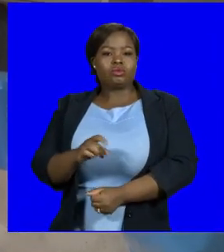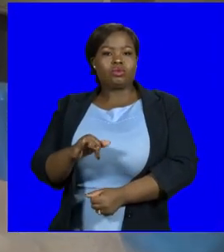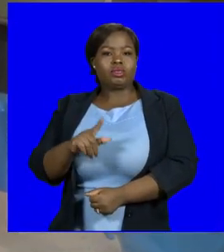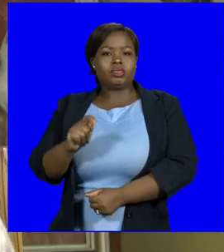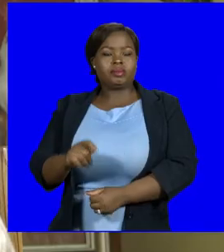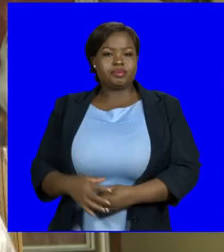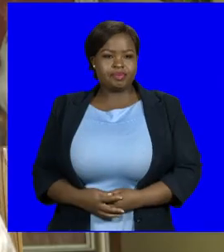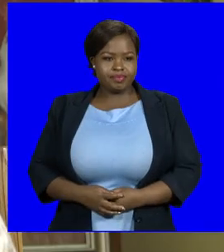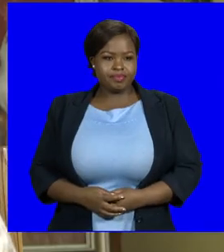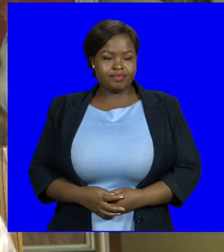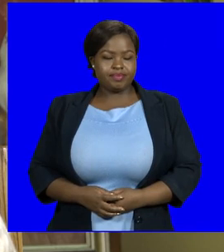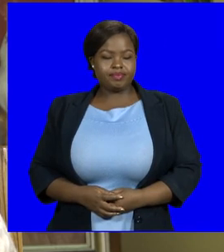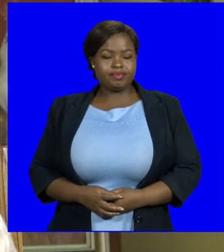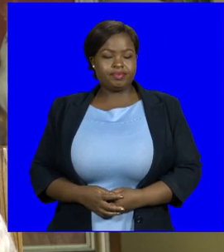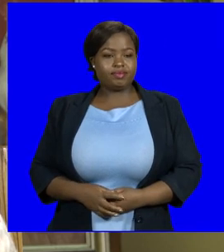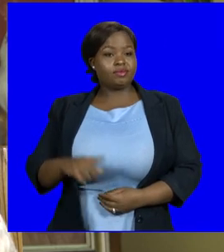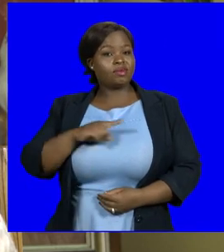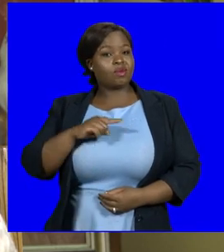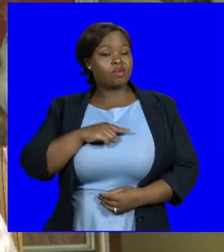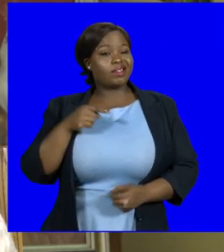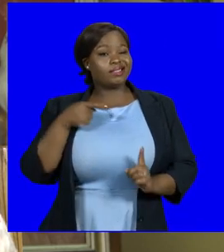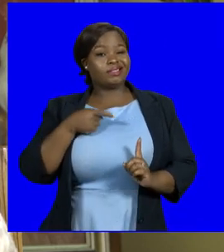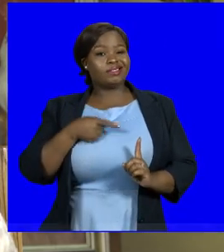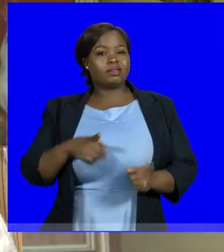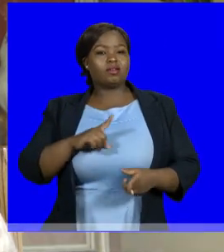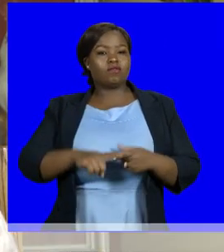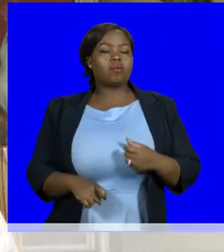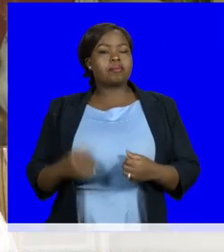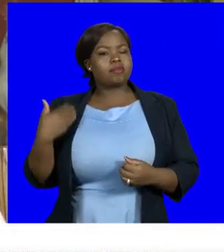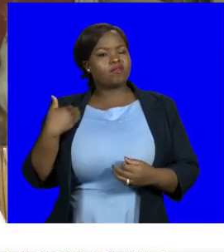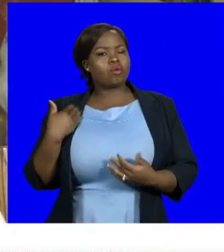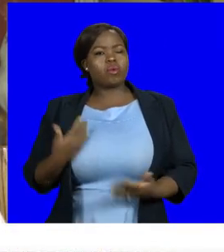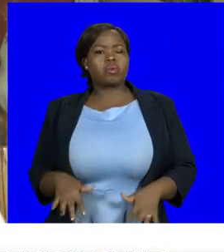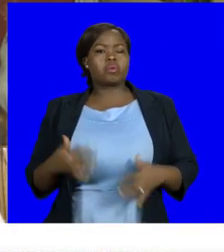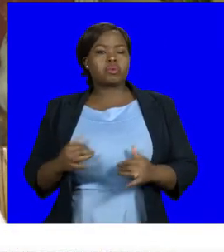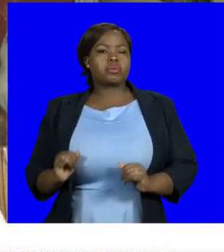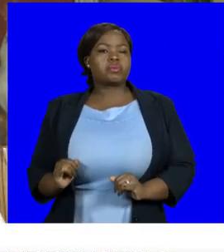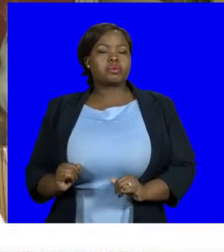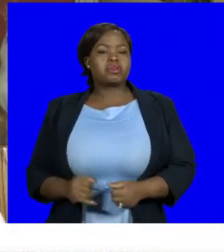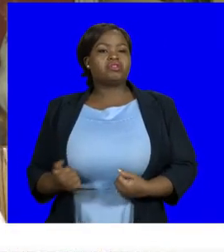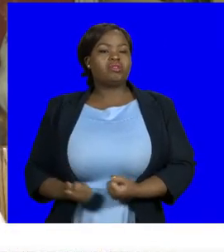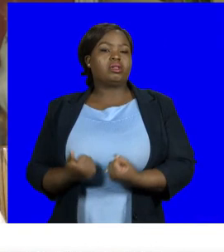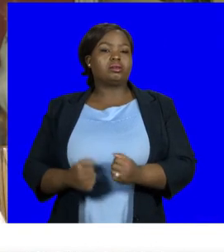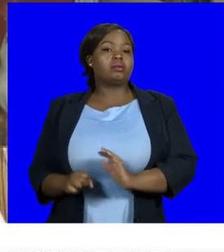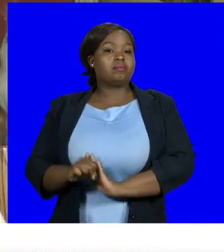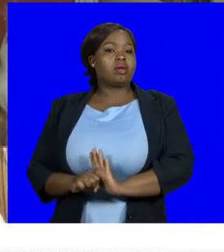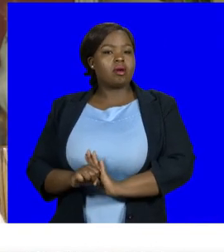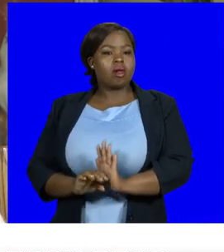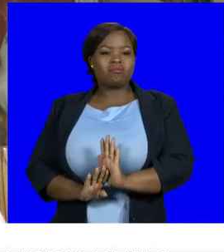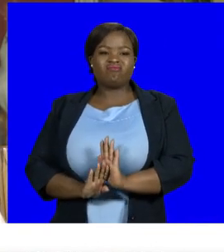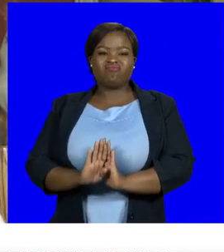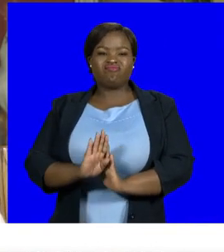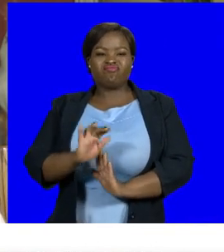African sports. The fact that she's come from a very challenged background and has risen above